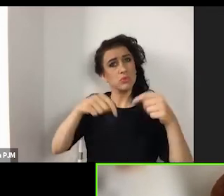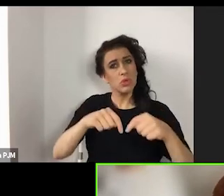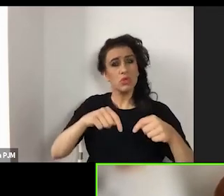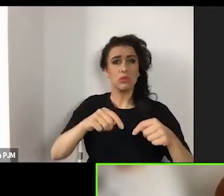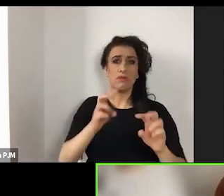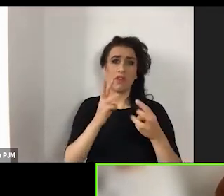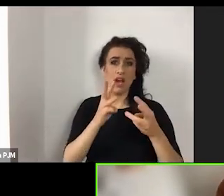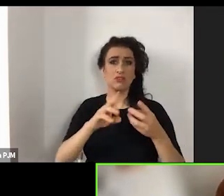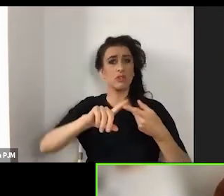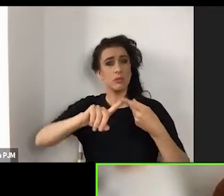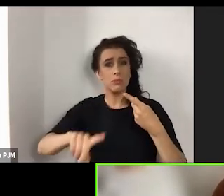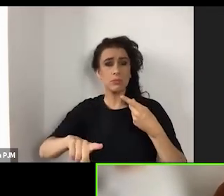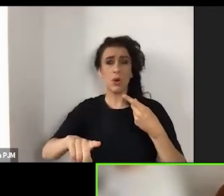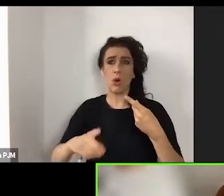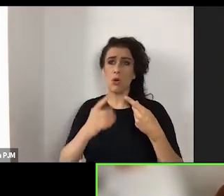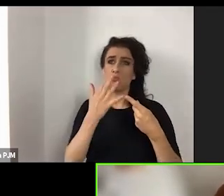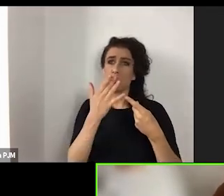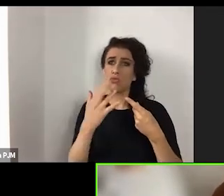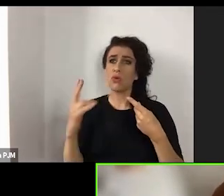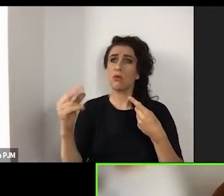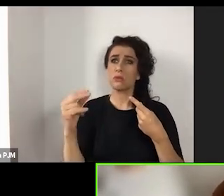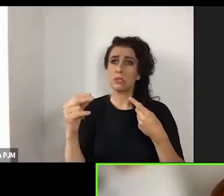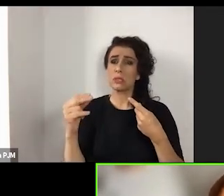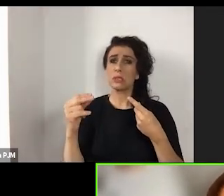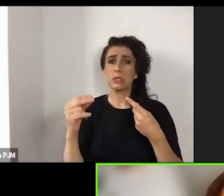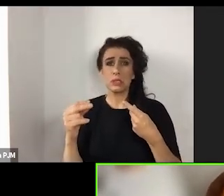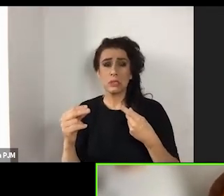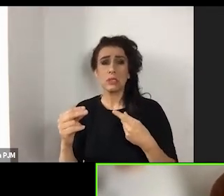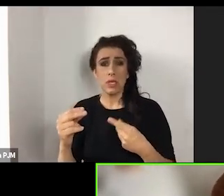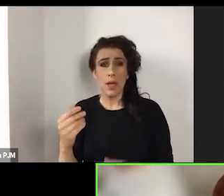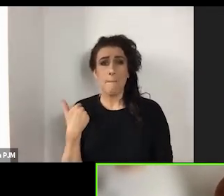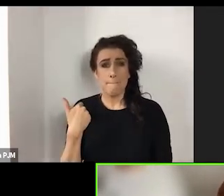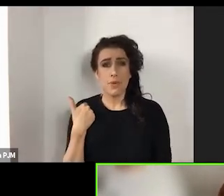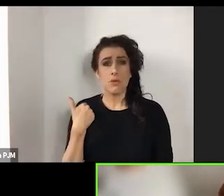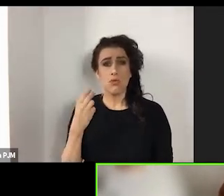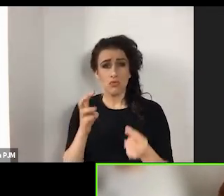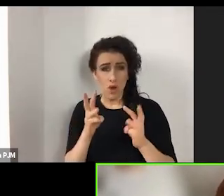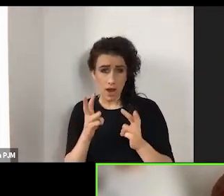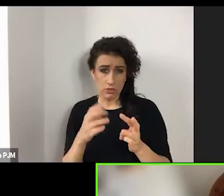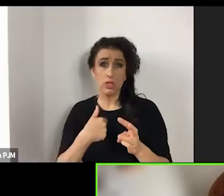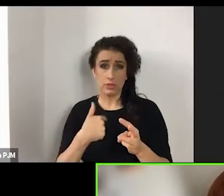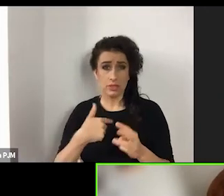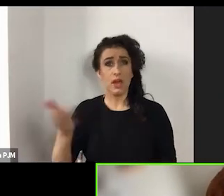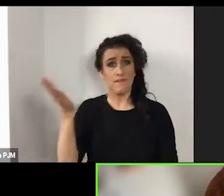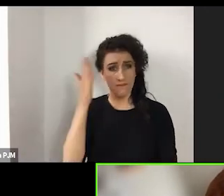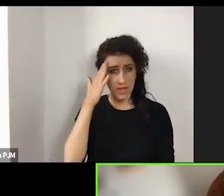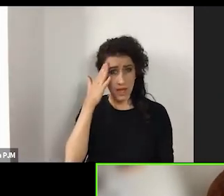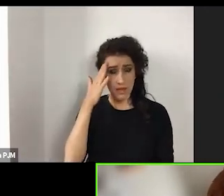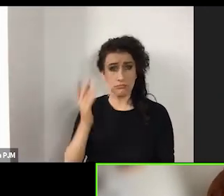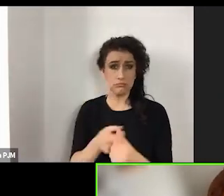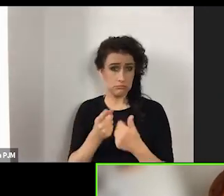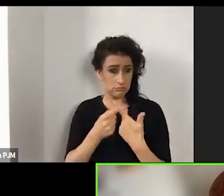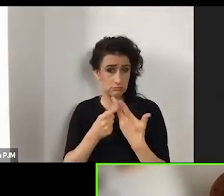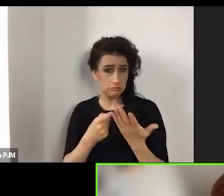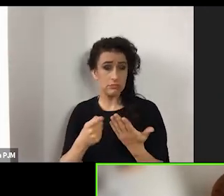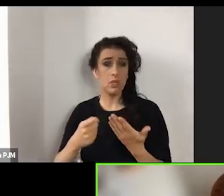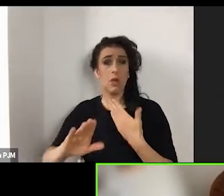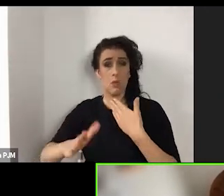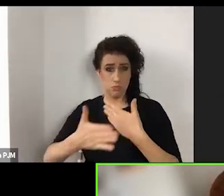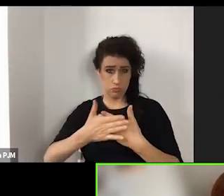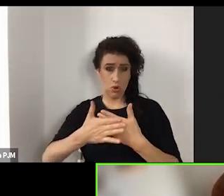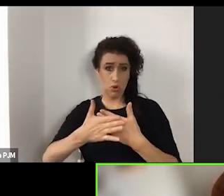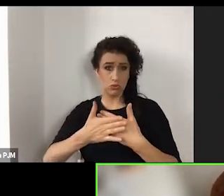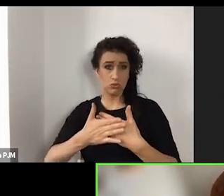know, I really loved it. I know I'm being abused. I know, like, my husband beats me up. I would like you to talk to my